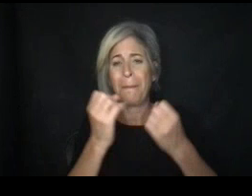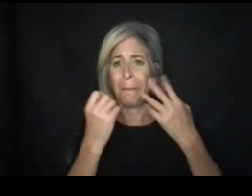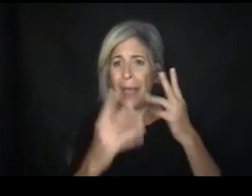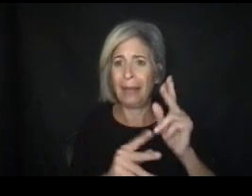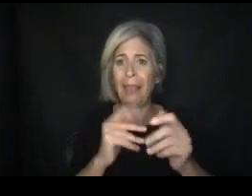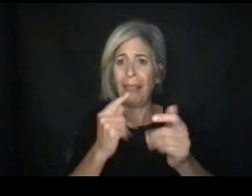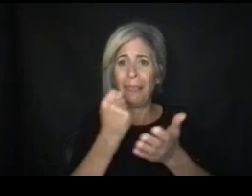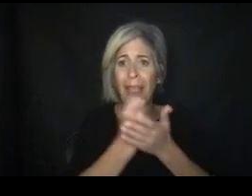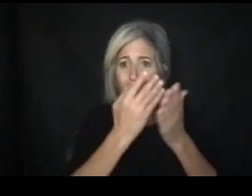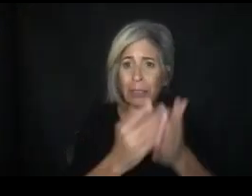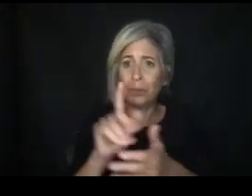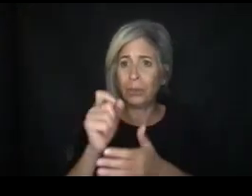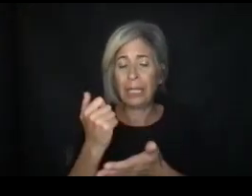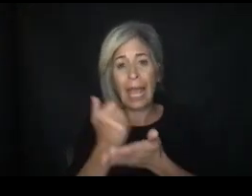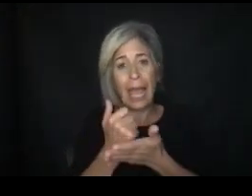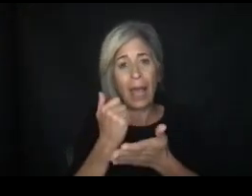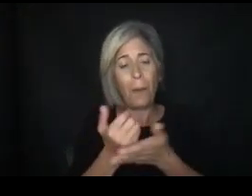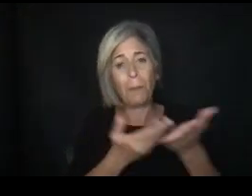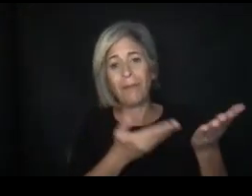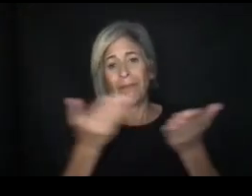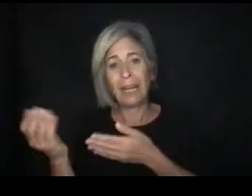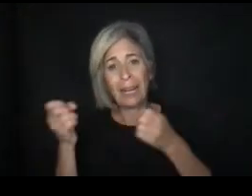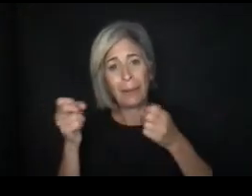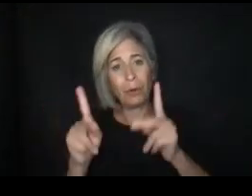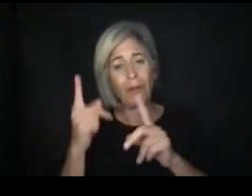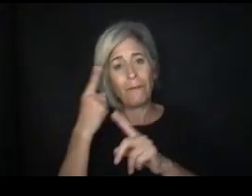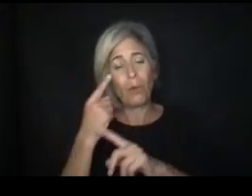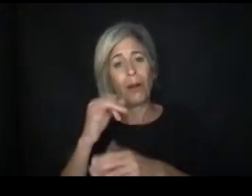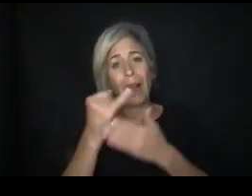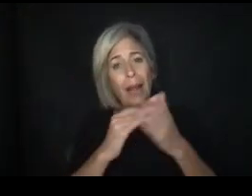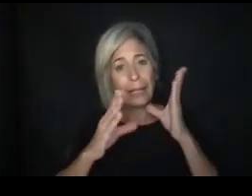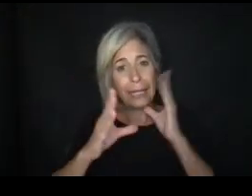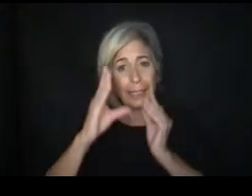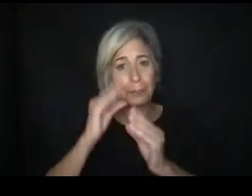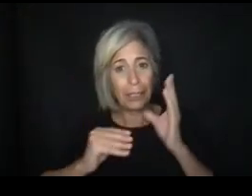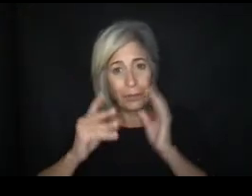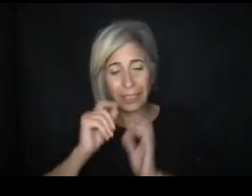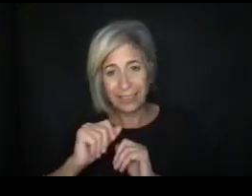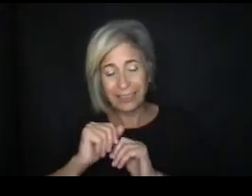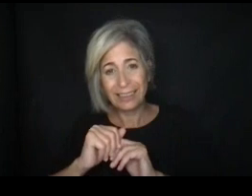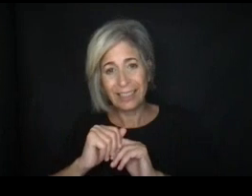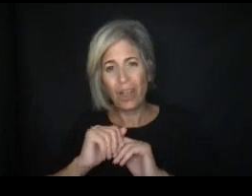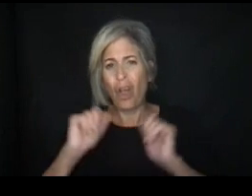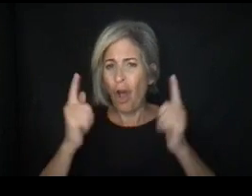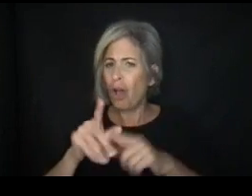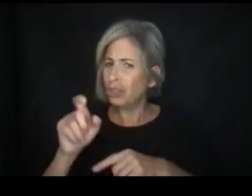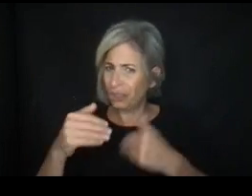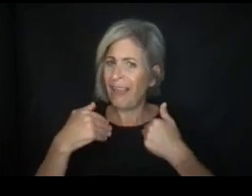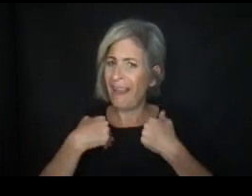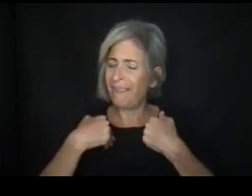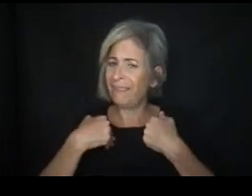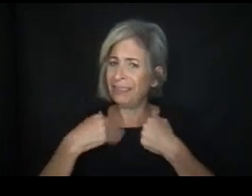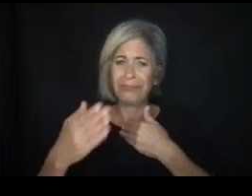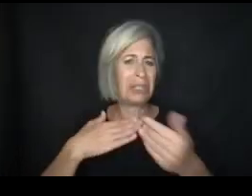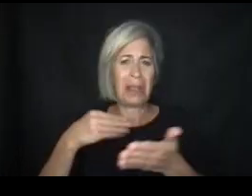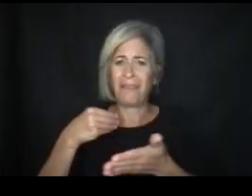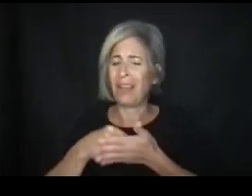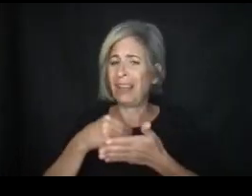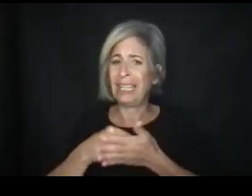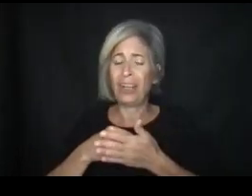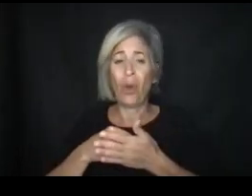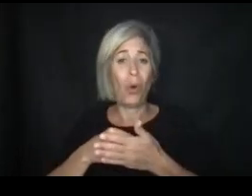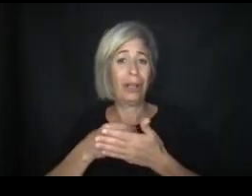therapists who need help providing an opportunity for art experiences, which we believe all deserve to receive regardless of funding or